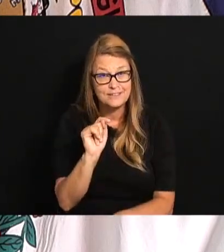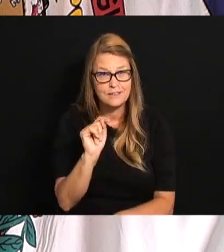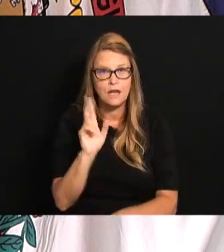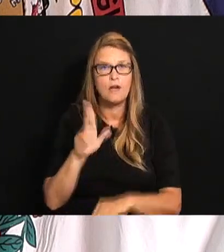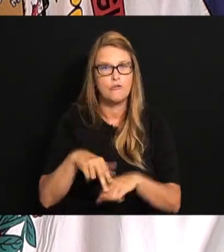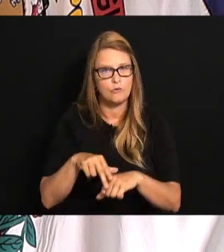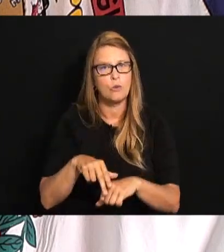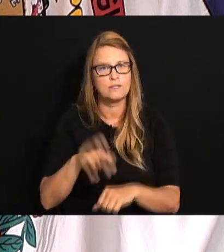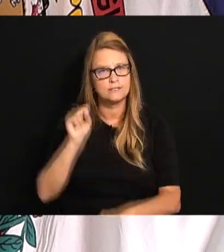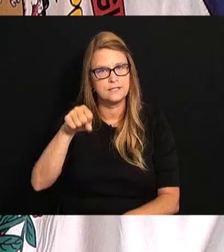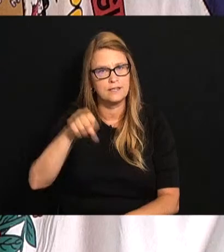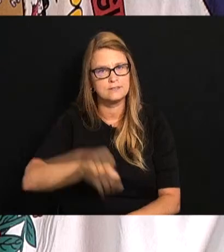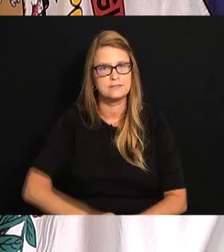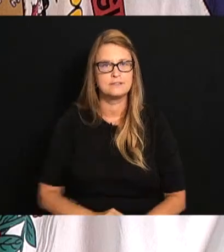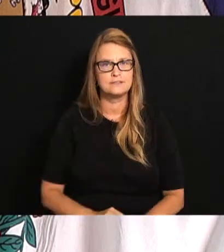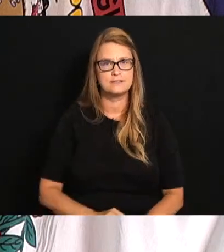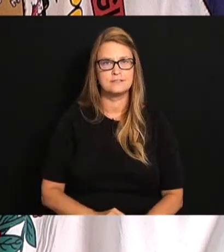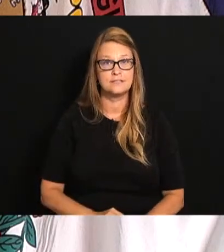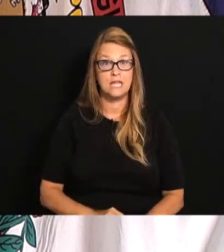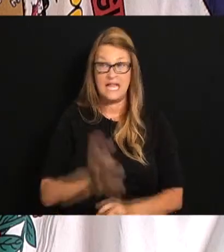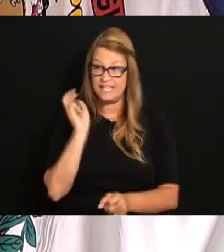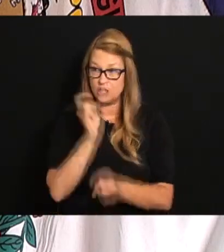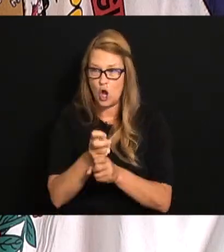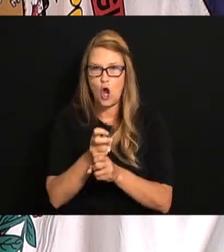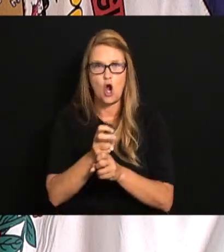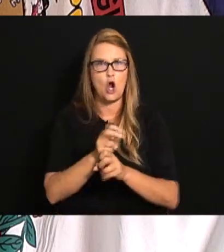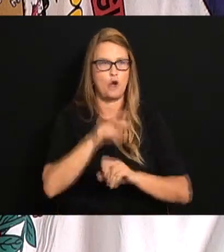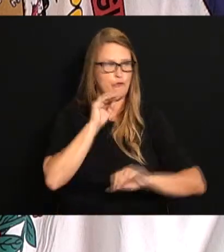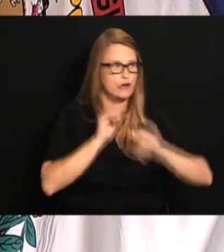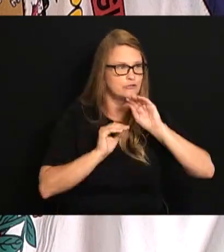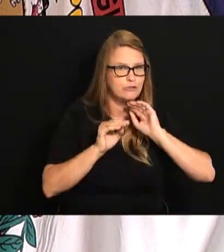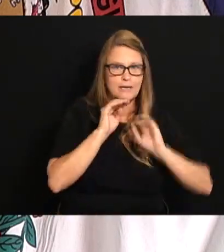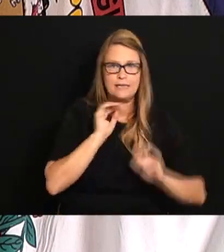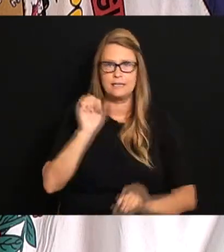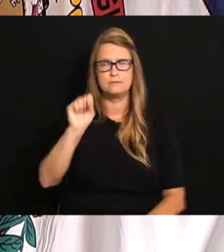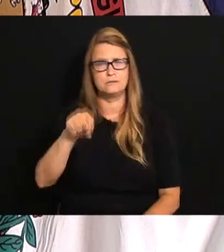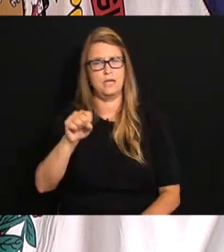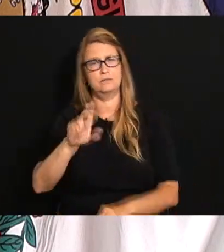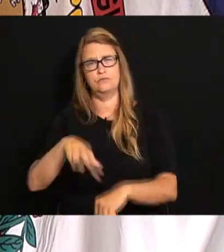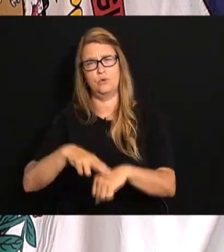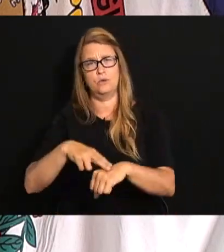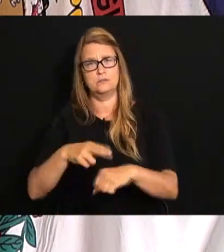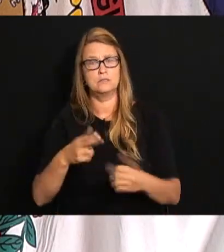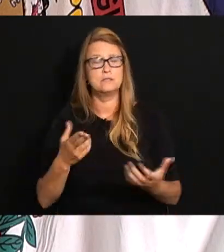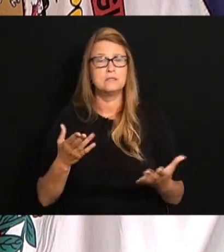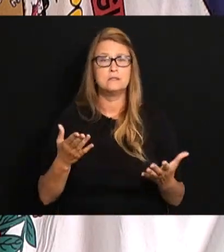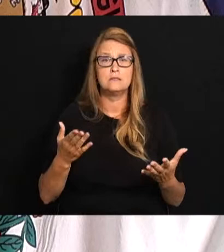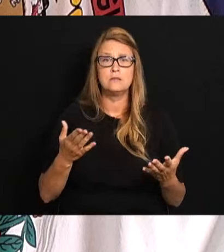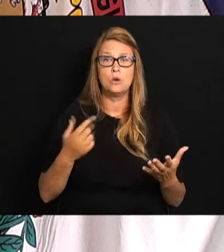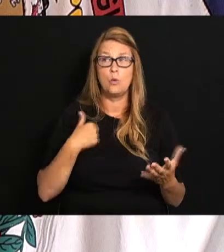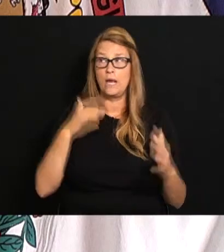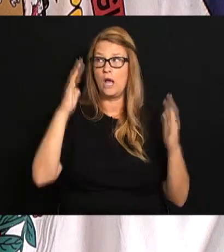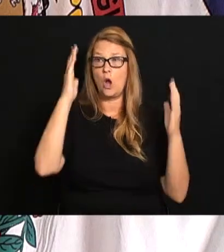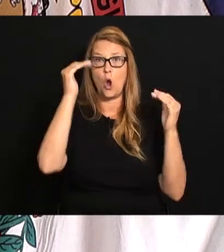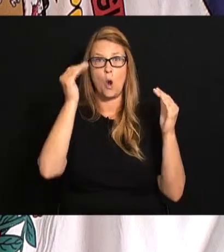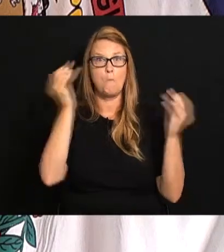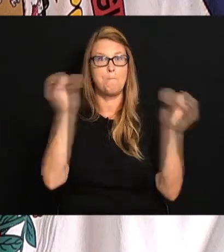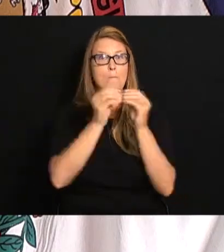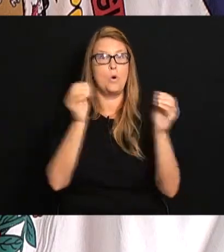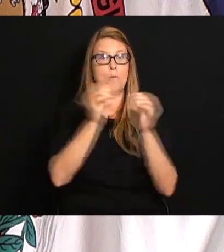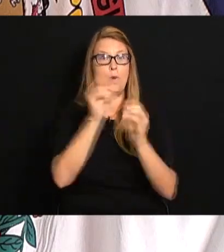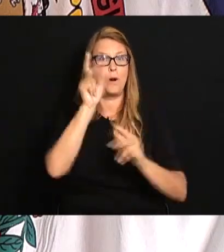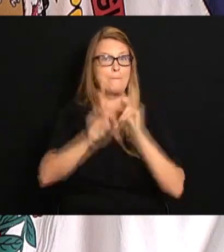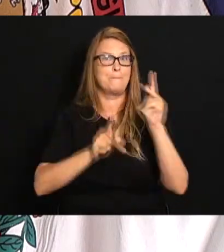course it's worth it. Is it hard? Is it frustrating? Sure. Should we absolutely, we hope we get more and more and more